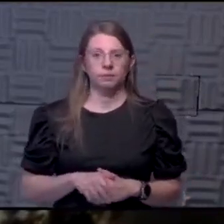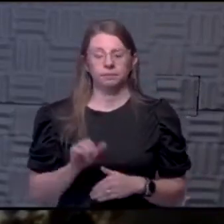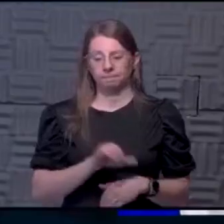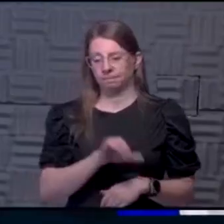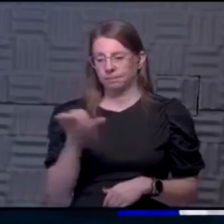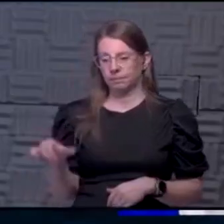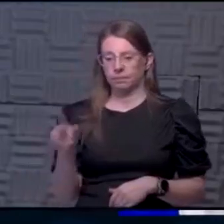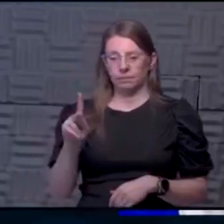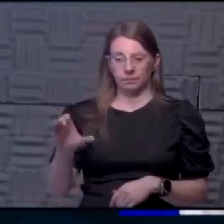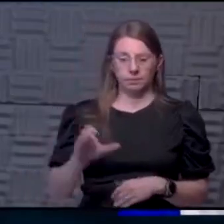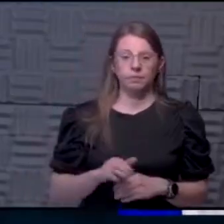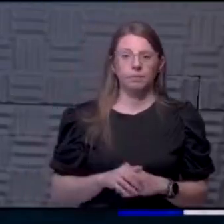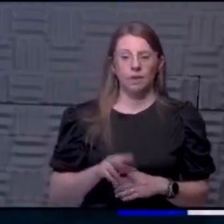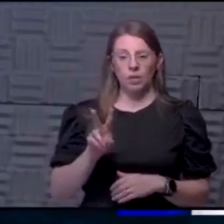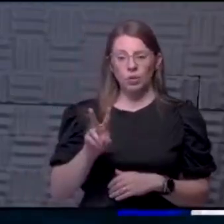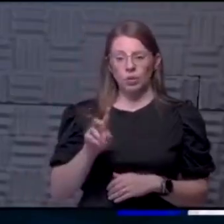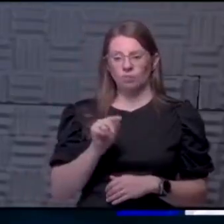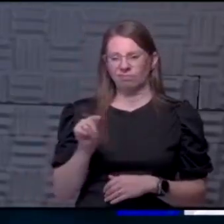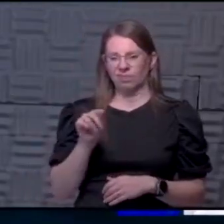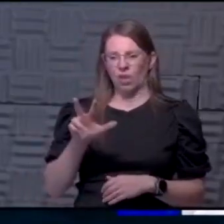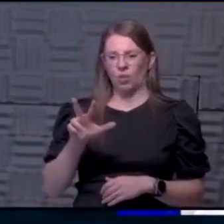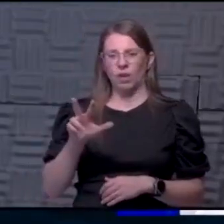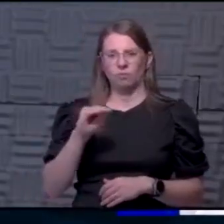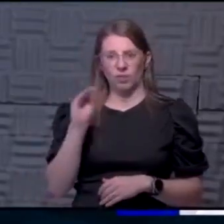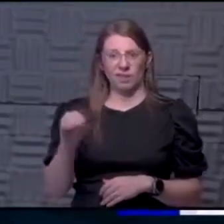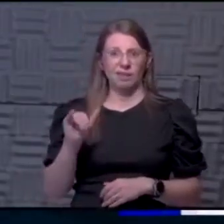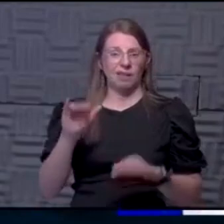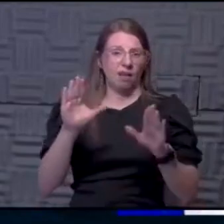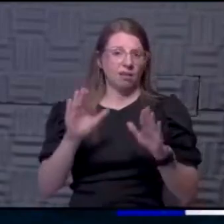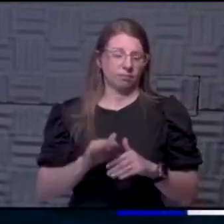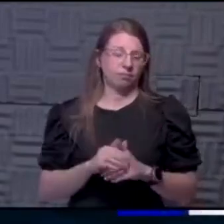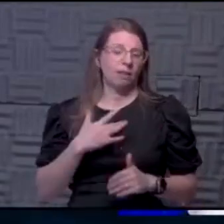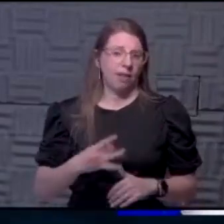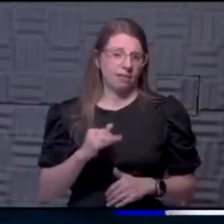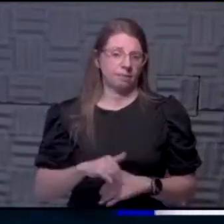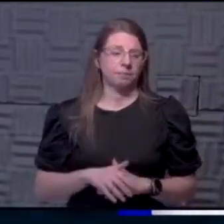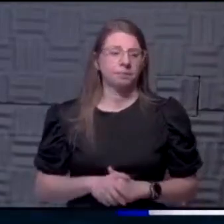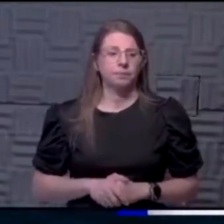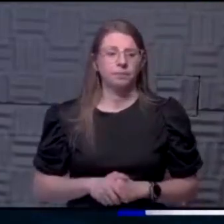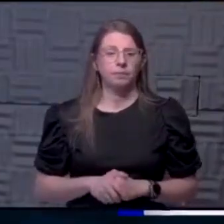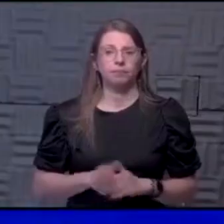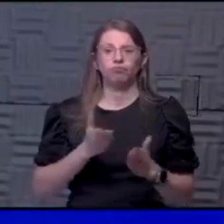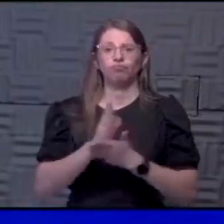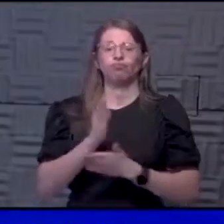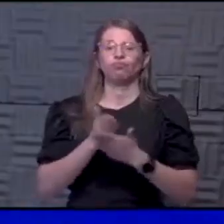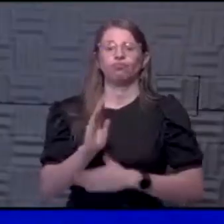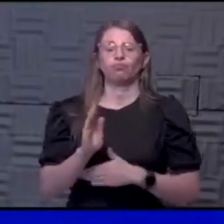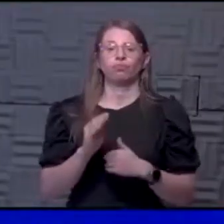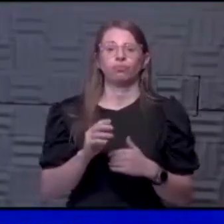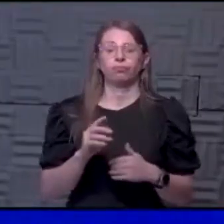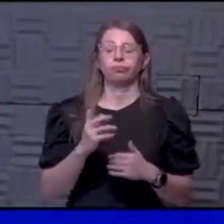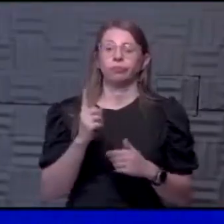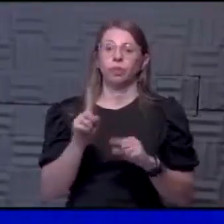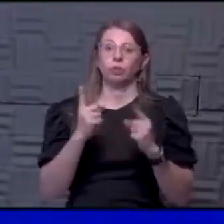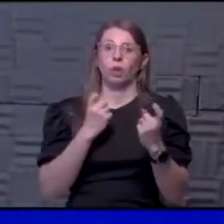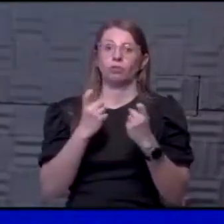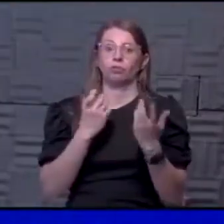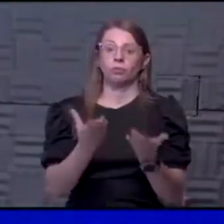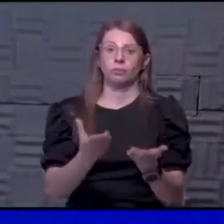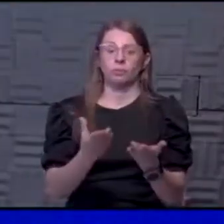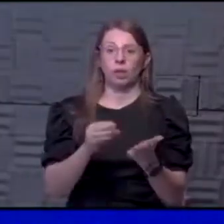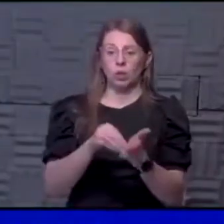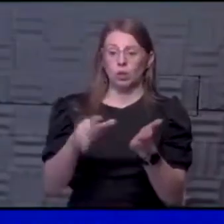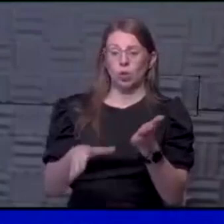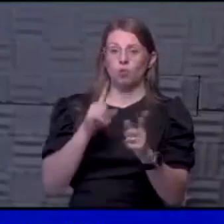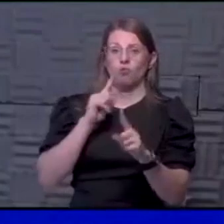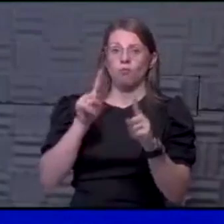So, yeah, that 2 to 3%, that's just awesome. So we're liking it. All right, let's see what we got out there. I do have a